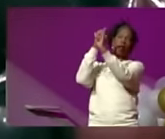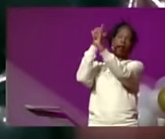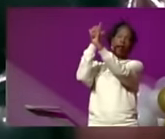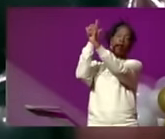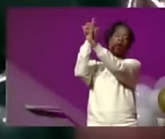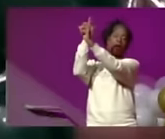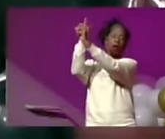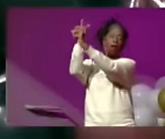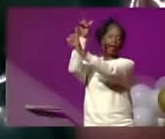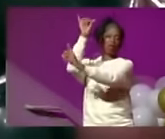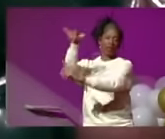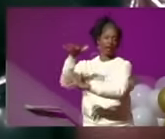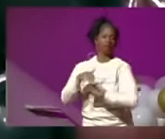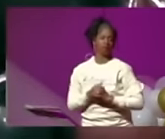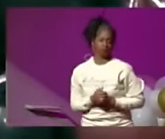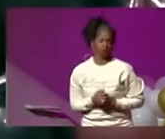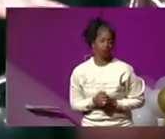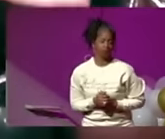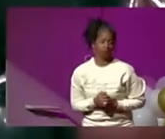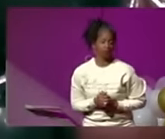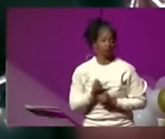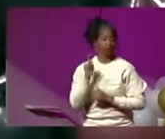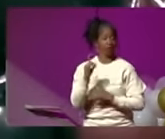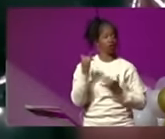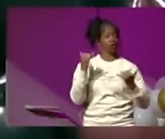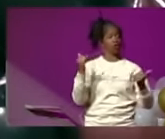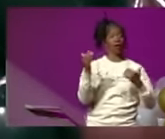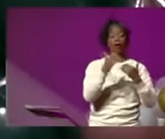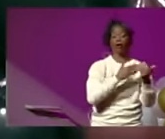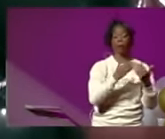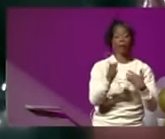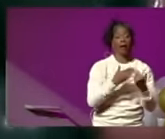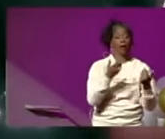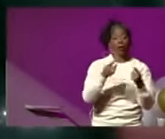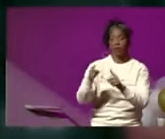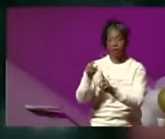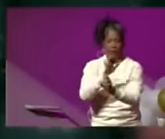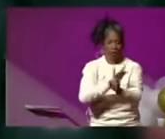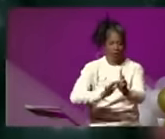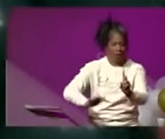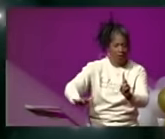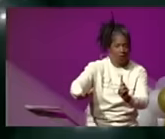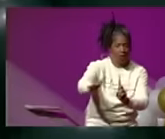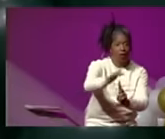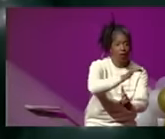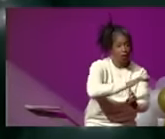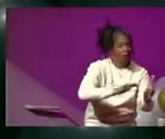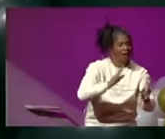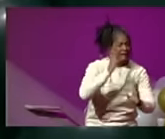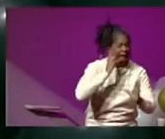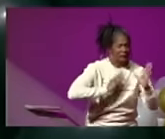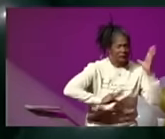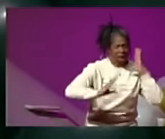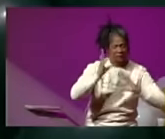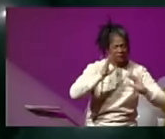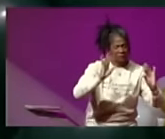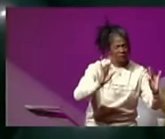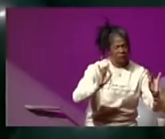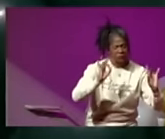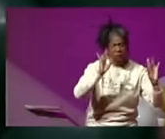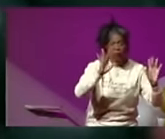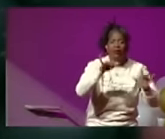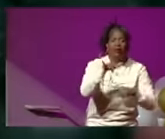do, don't let prosperity pimping preachers make you think that nightmares ain't real. You can't claim your way out